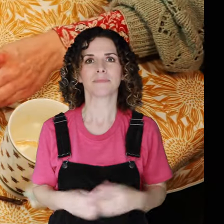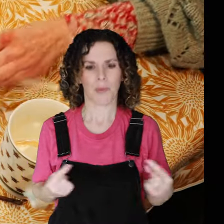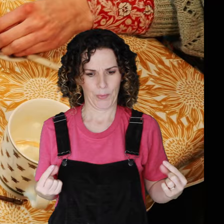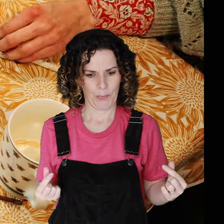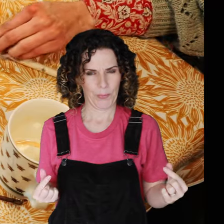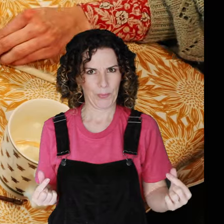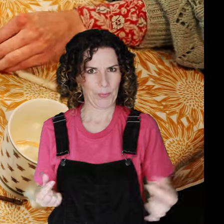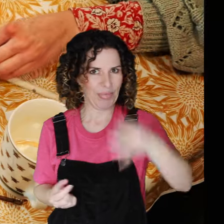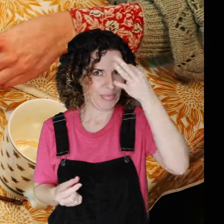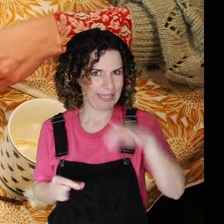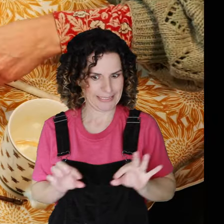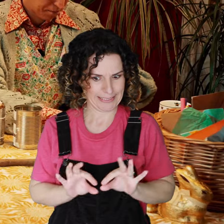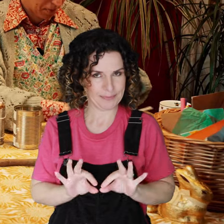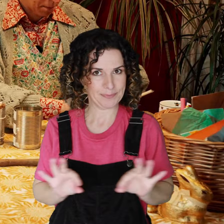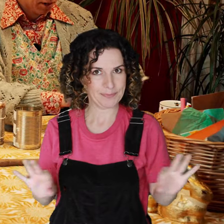thin tube.